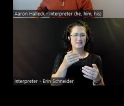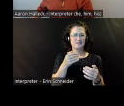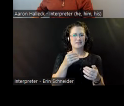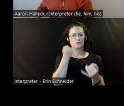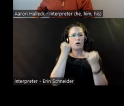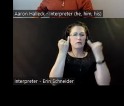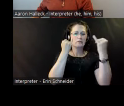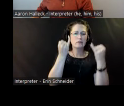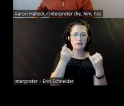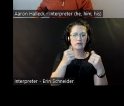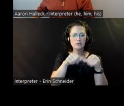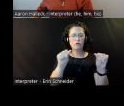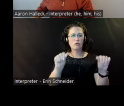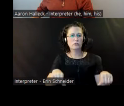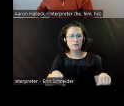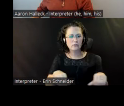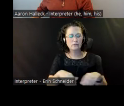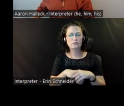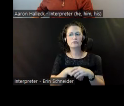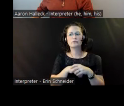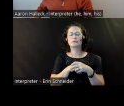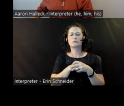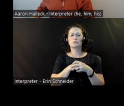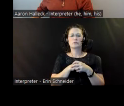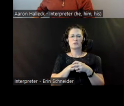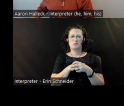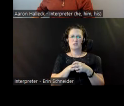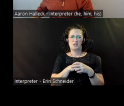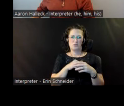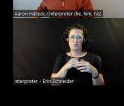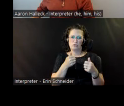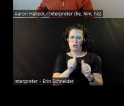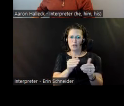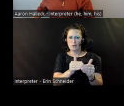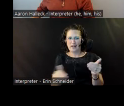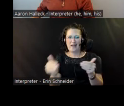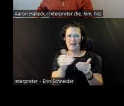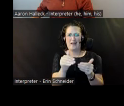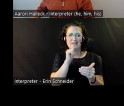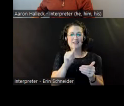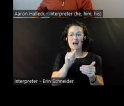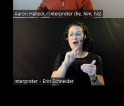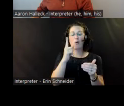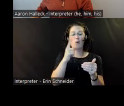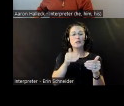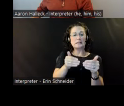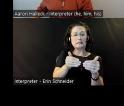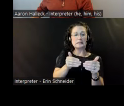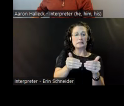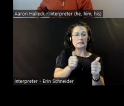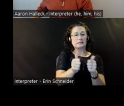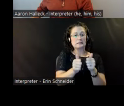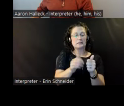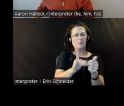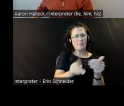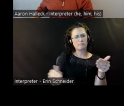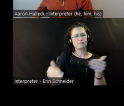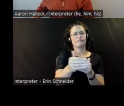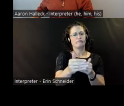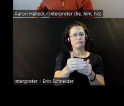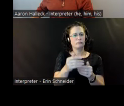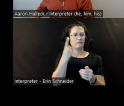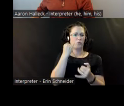forth. But even in this space, we try to get even out in front of ideation. Our goal is to really